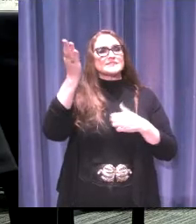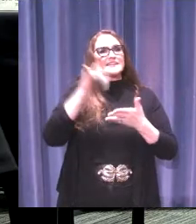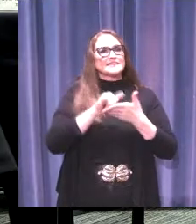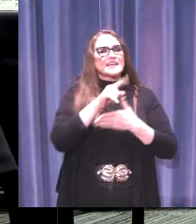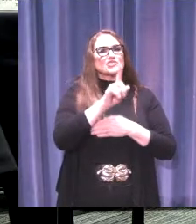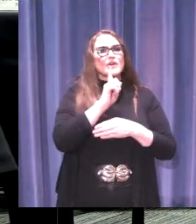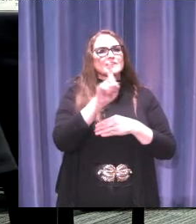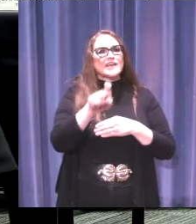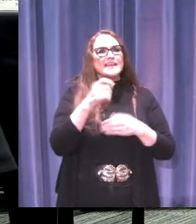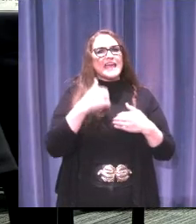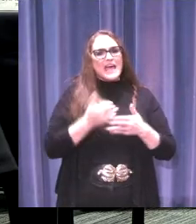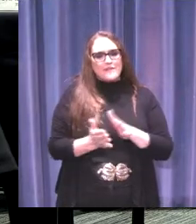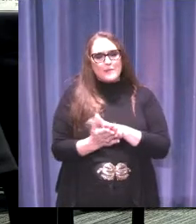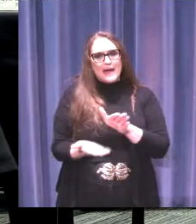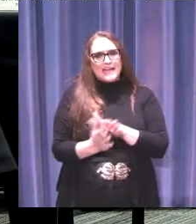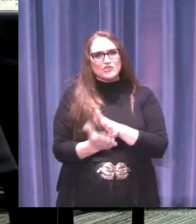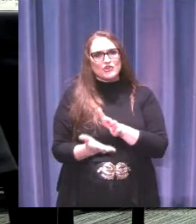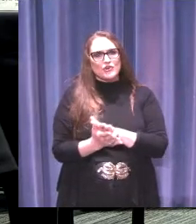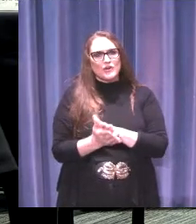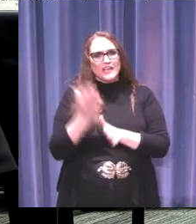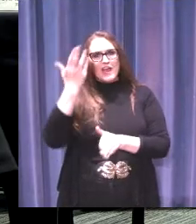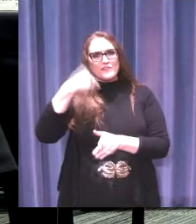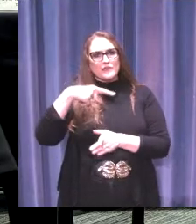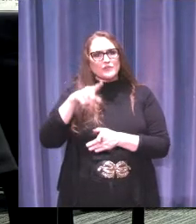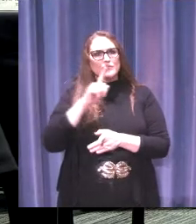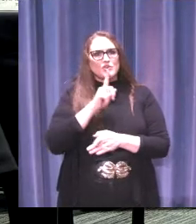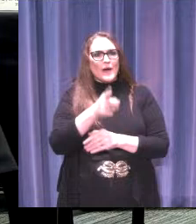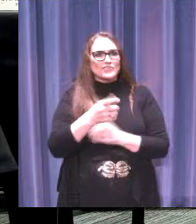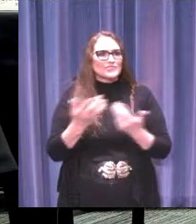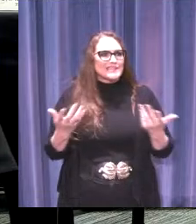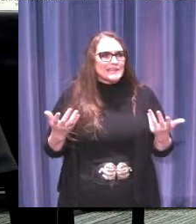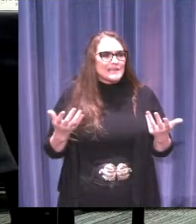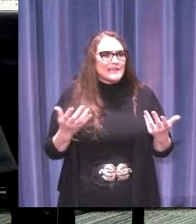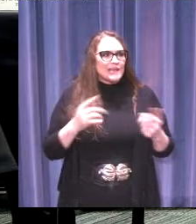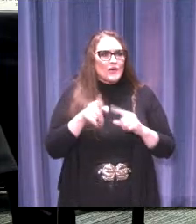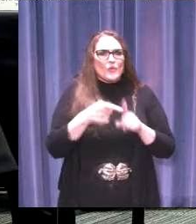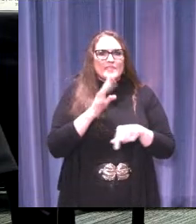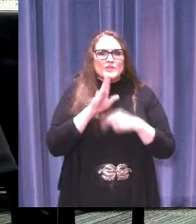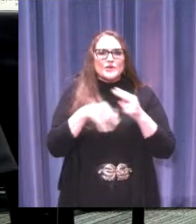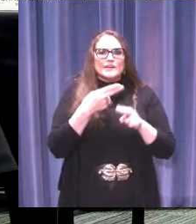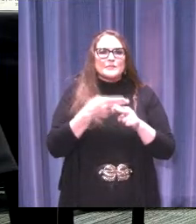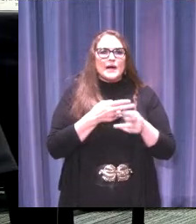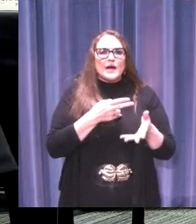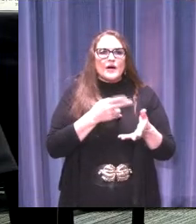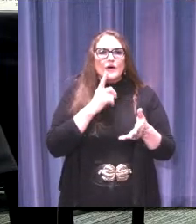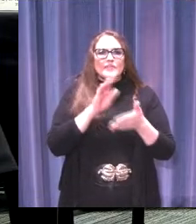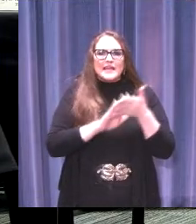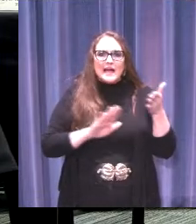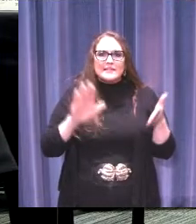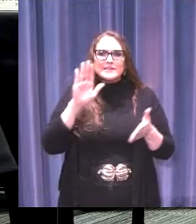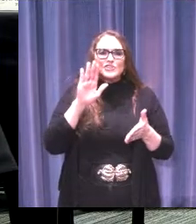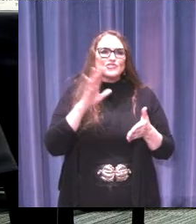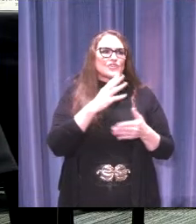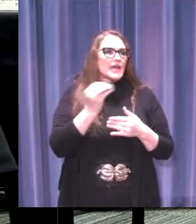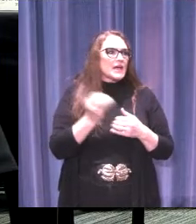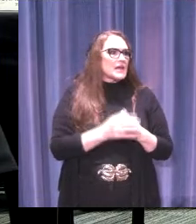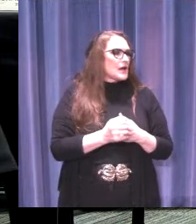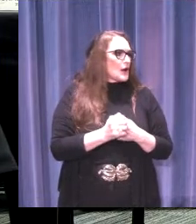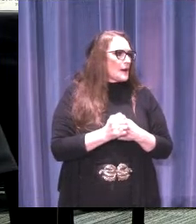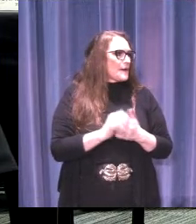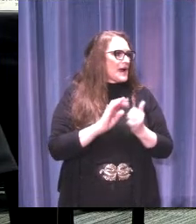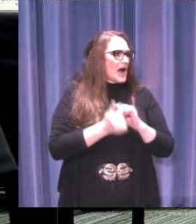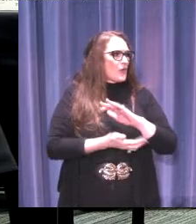she actually had to have a binder in front of her to actually, when they talked about the college and